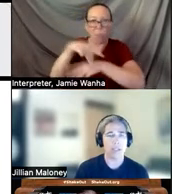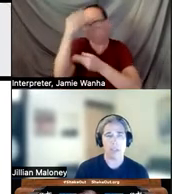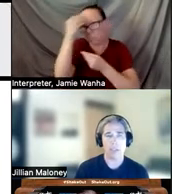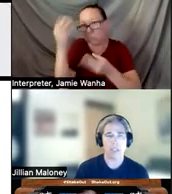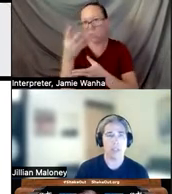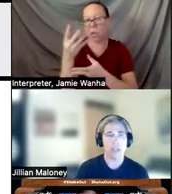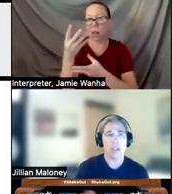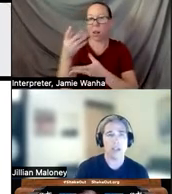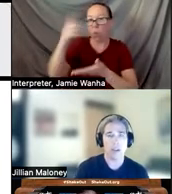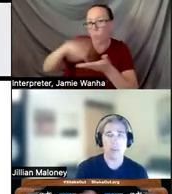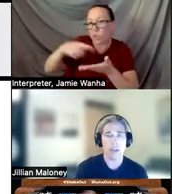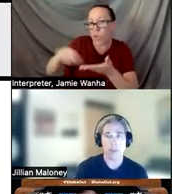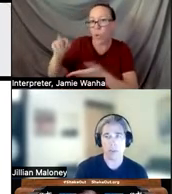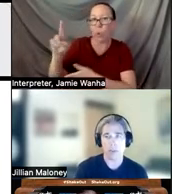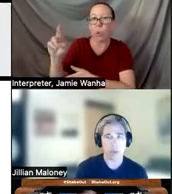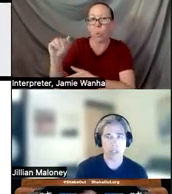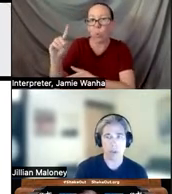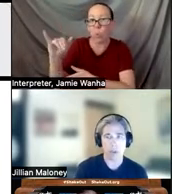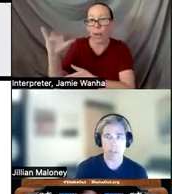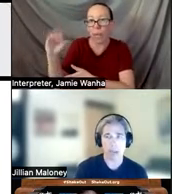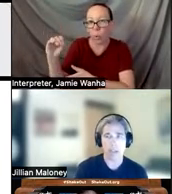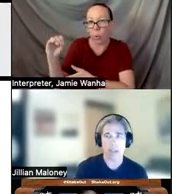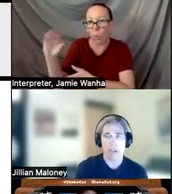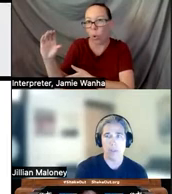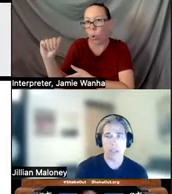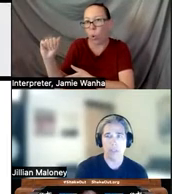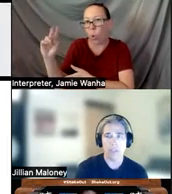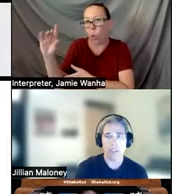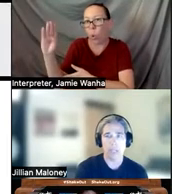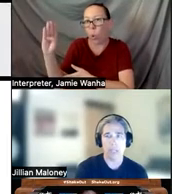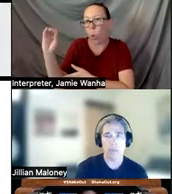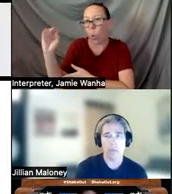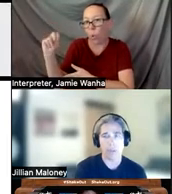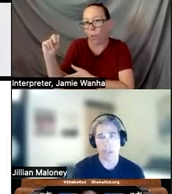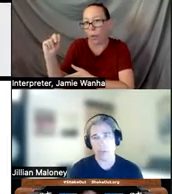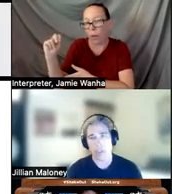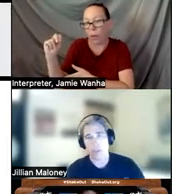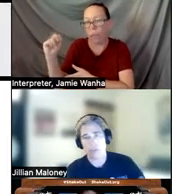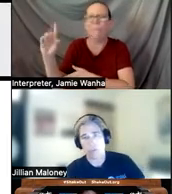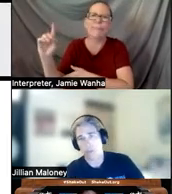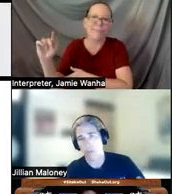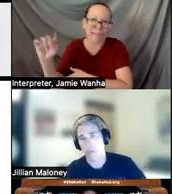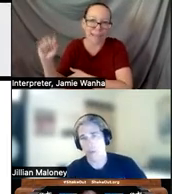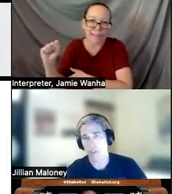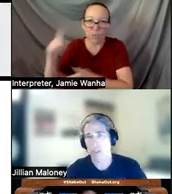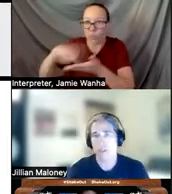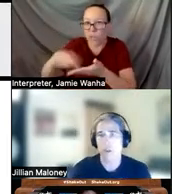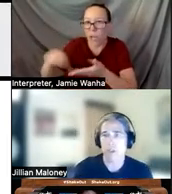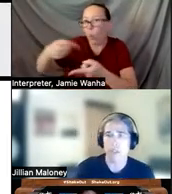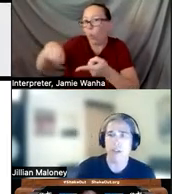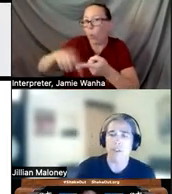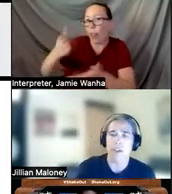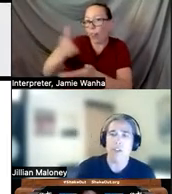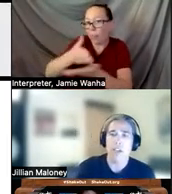radiocarbon dates to see when earthquakes have occurred in the past. On the left, this is a site at Rose Creek, which is sort of up towards La